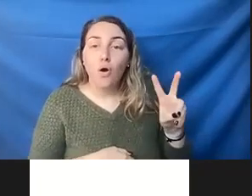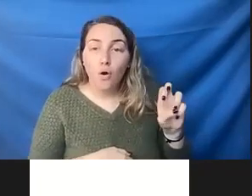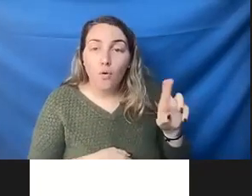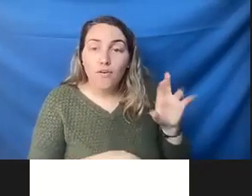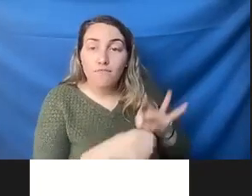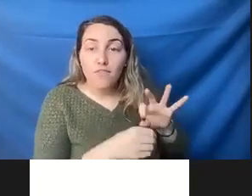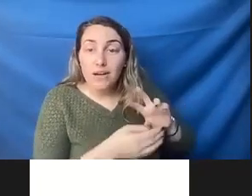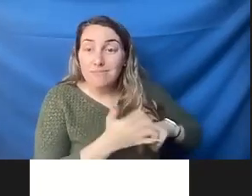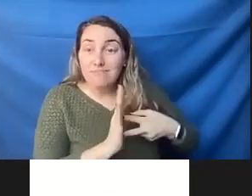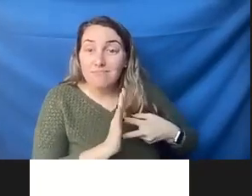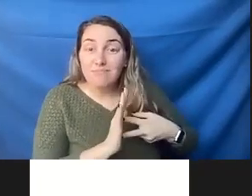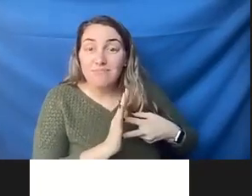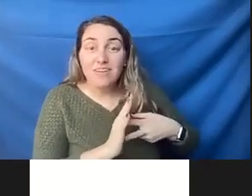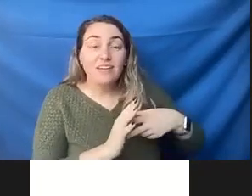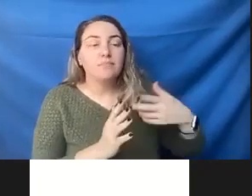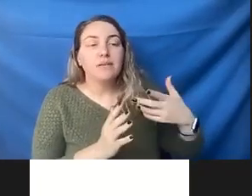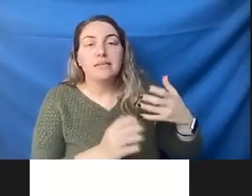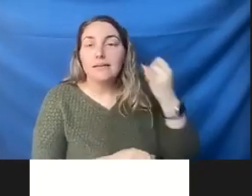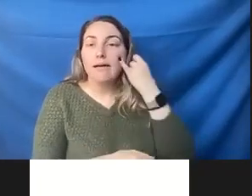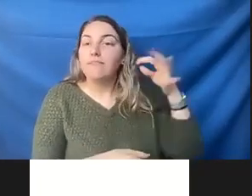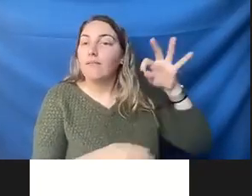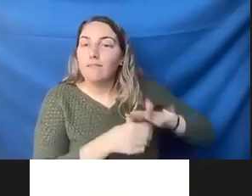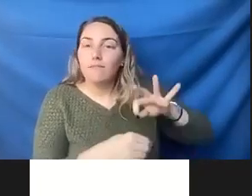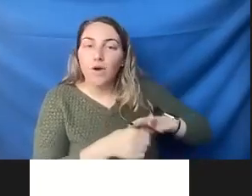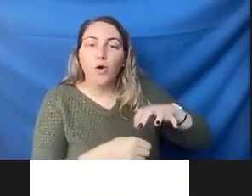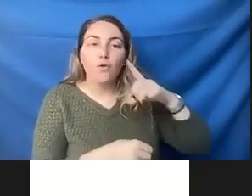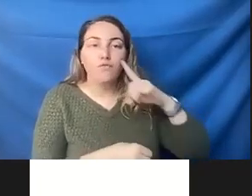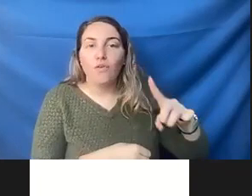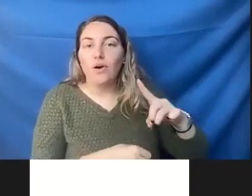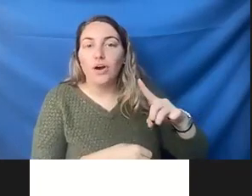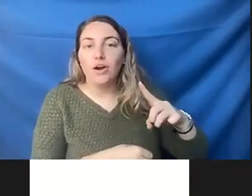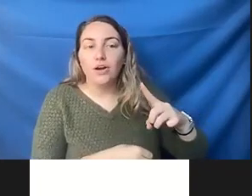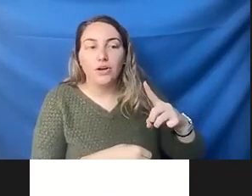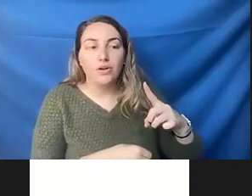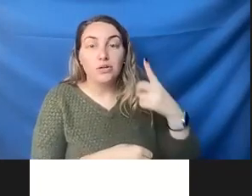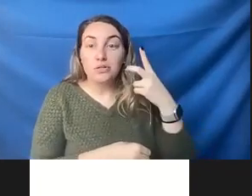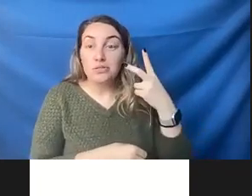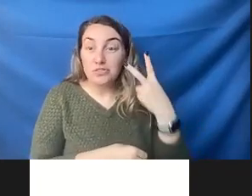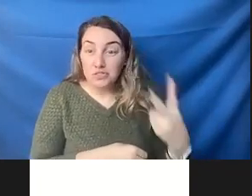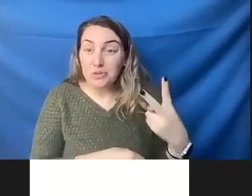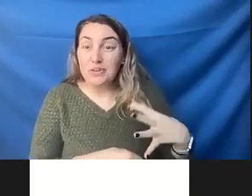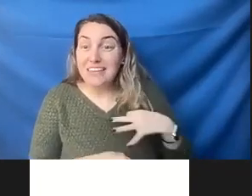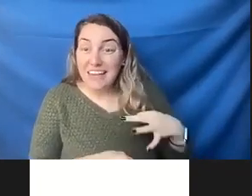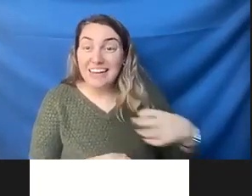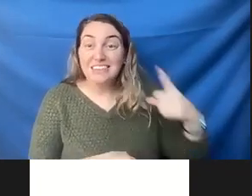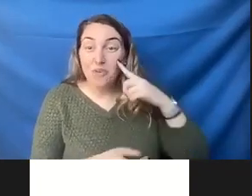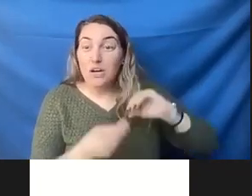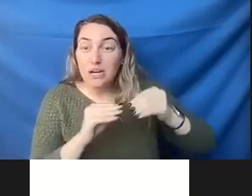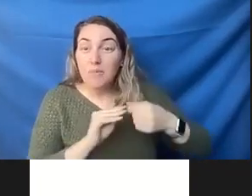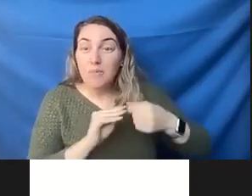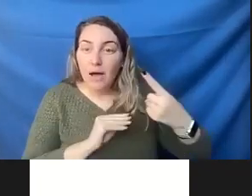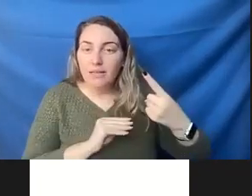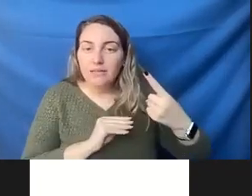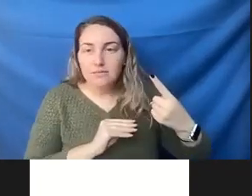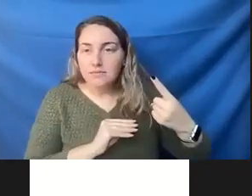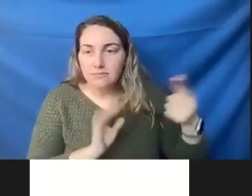ballot. That is if you're voting for both Allie and Ariel for choice 1. You can't. You have to make a choice of who your choice 1